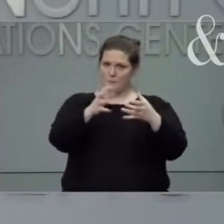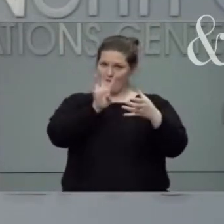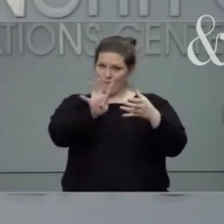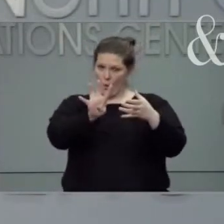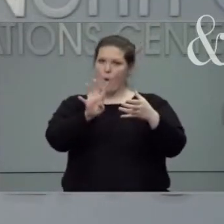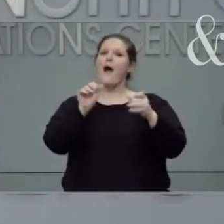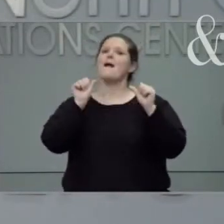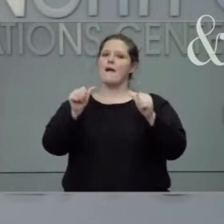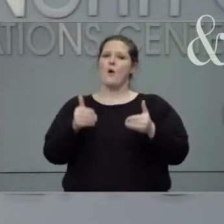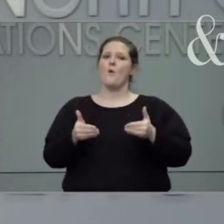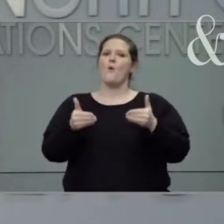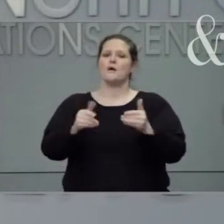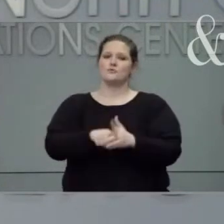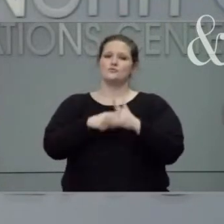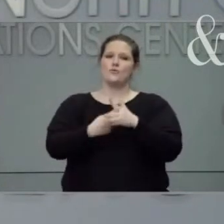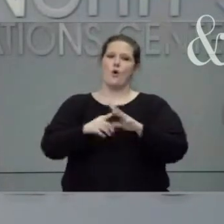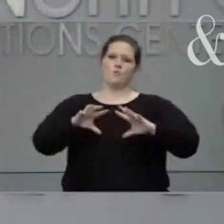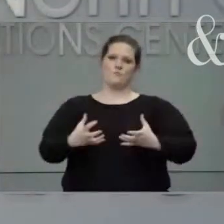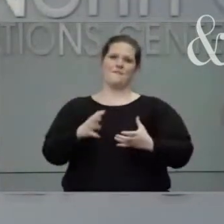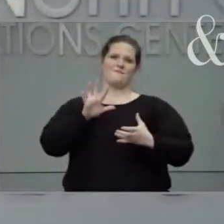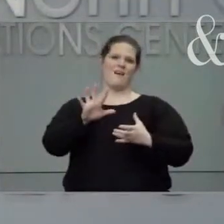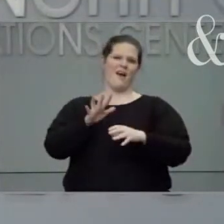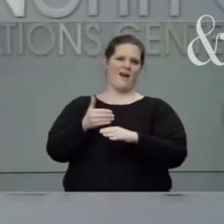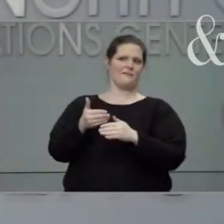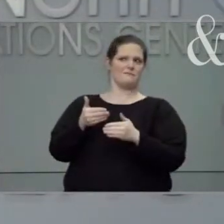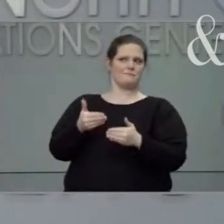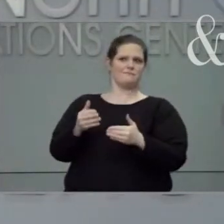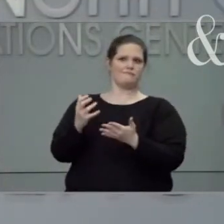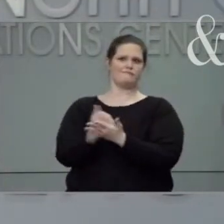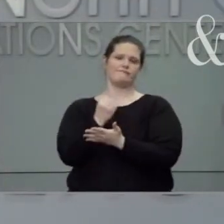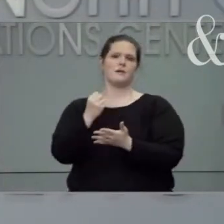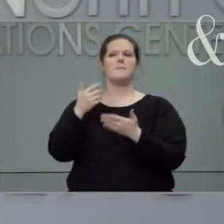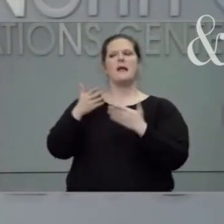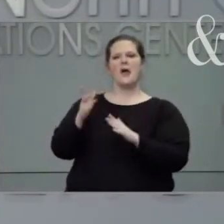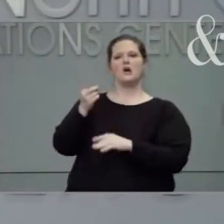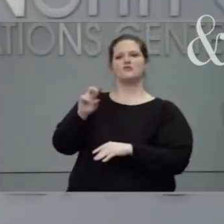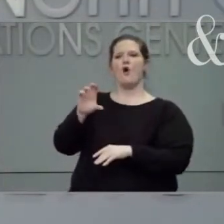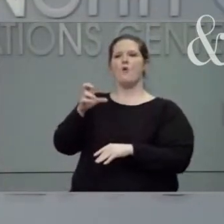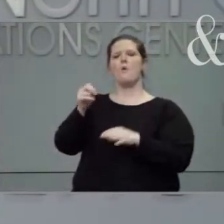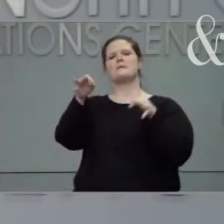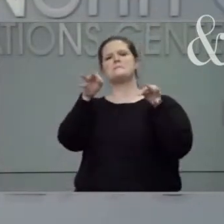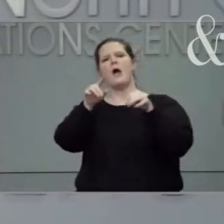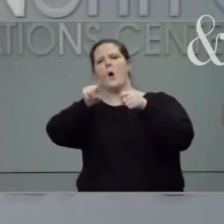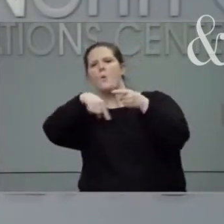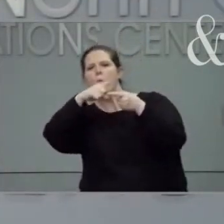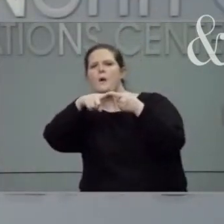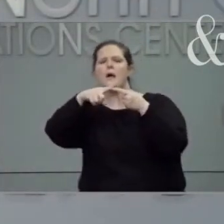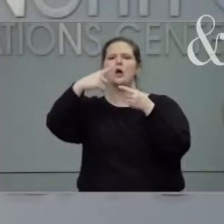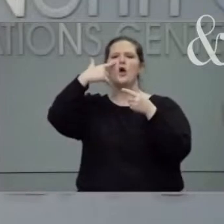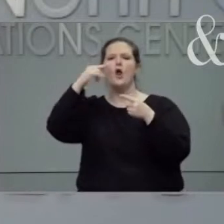even earlier. But I'm going to let Dr. Cohen address that specifically. Dr. Cohen.